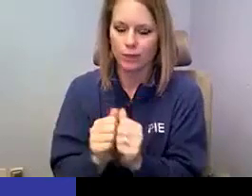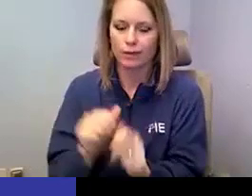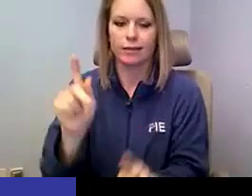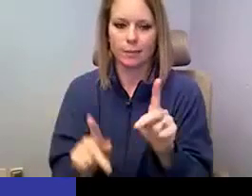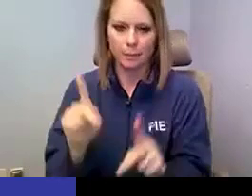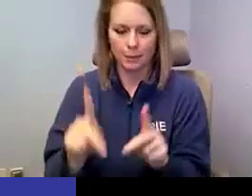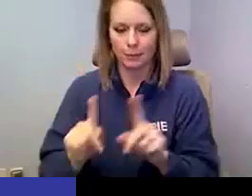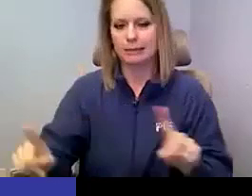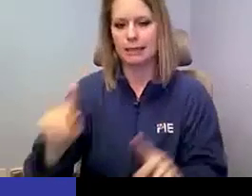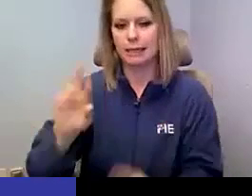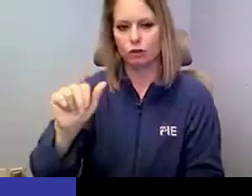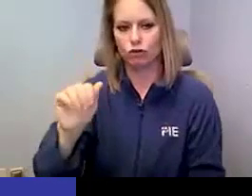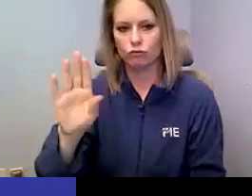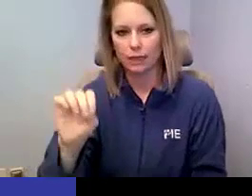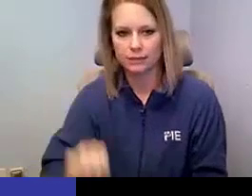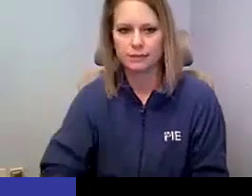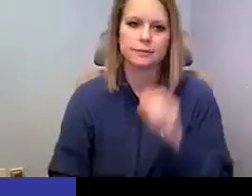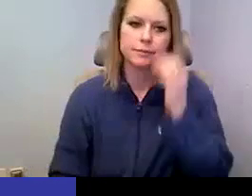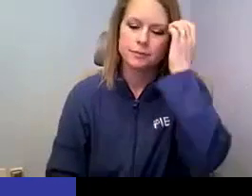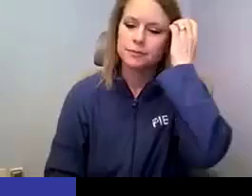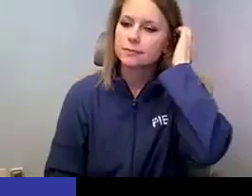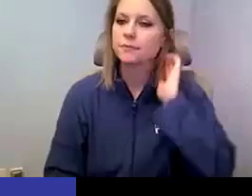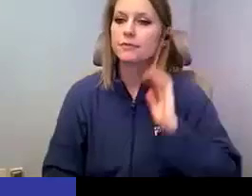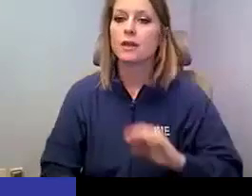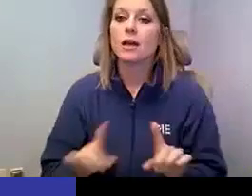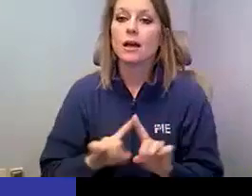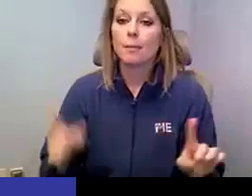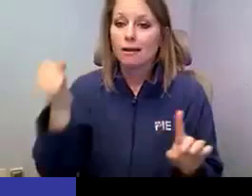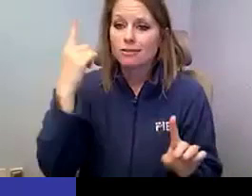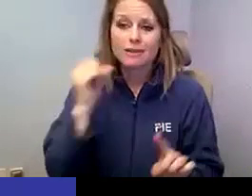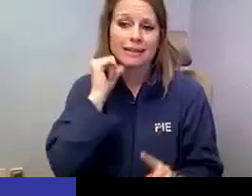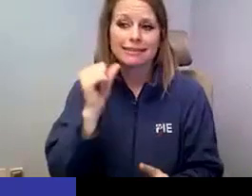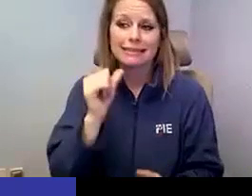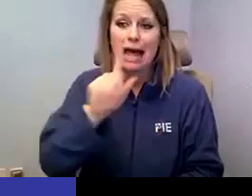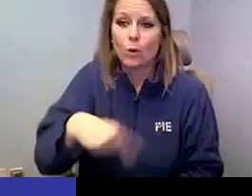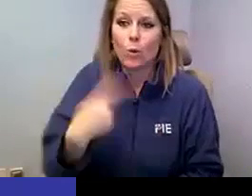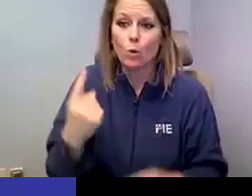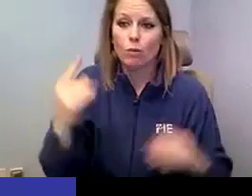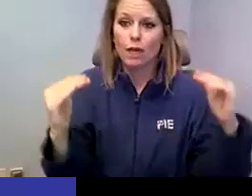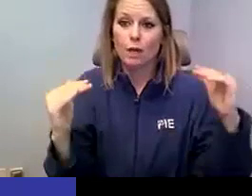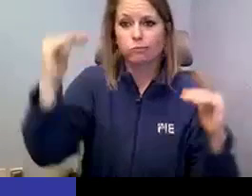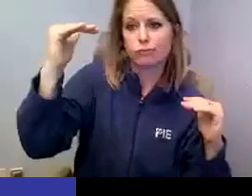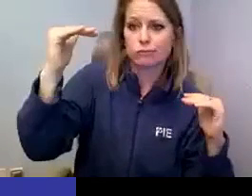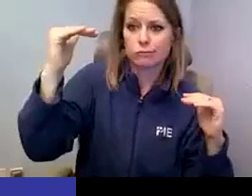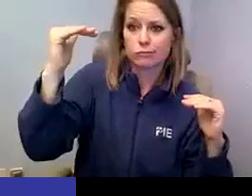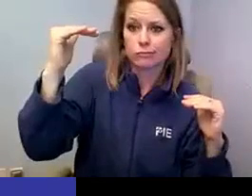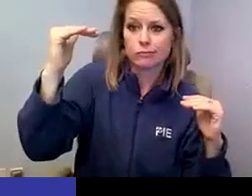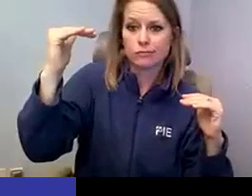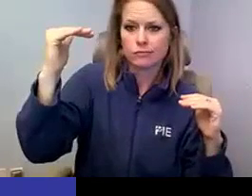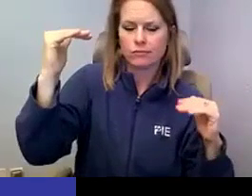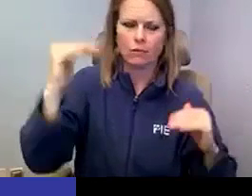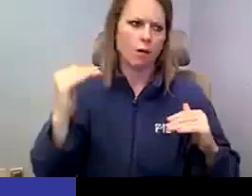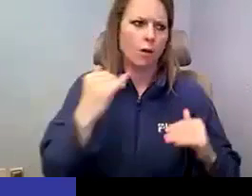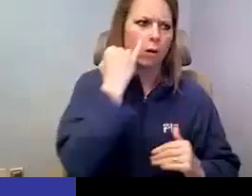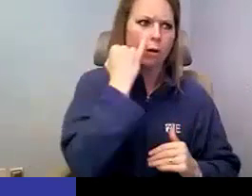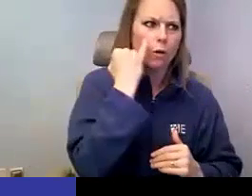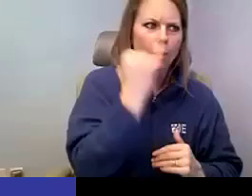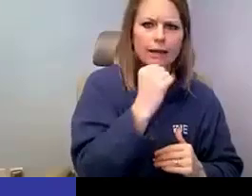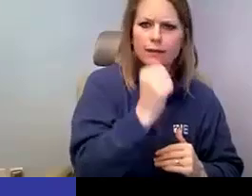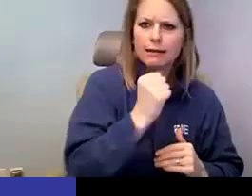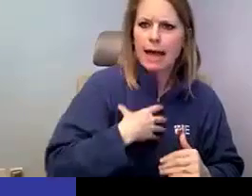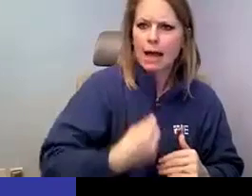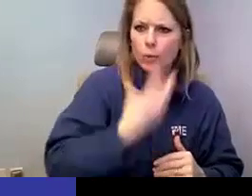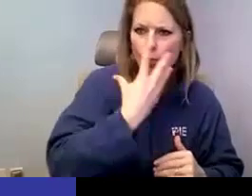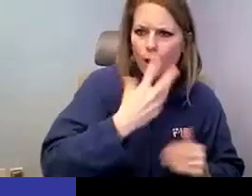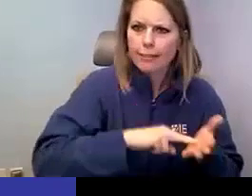But here's the key. It's not just about disproportionality. We're not saying if the student isn't white, they can't have an emotional behavioral disability or